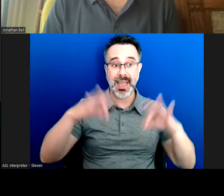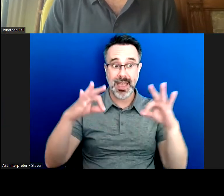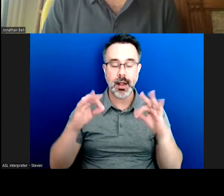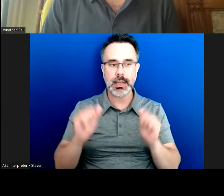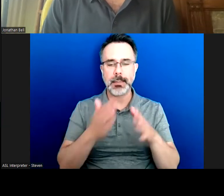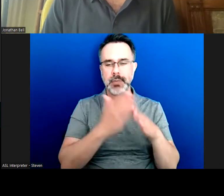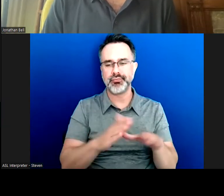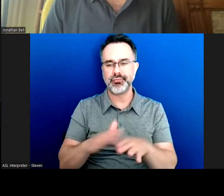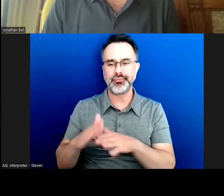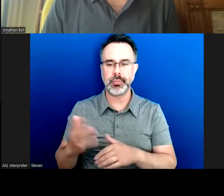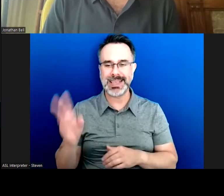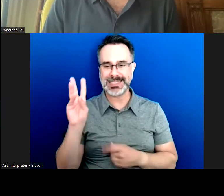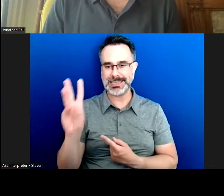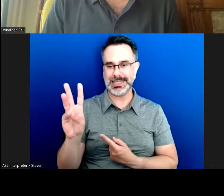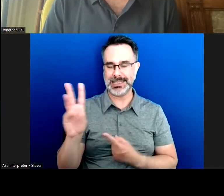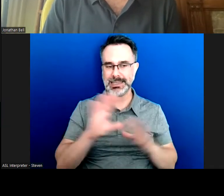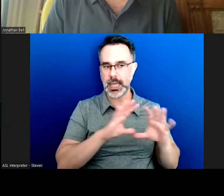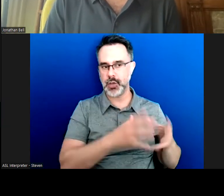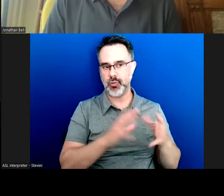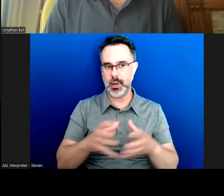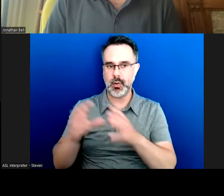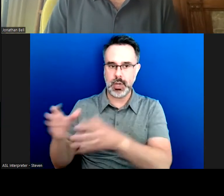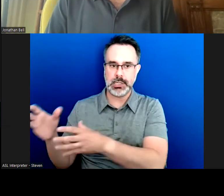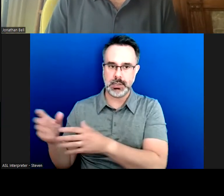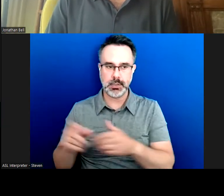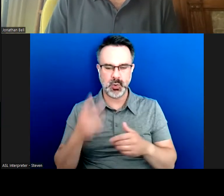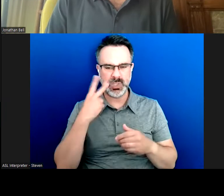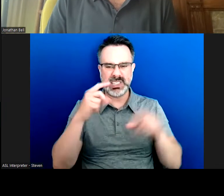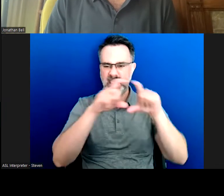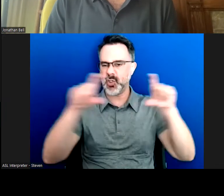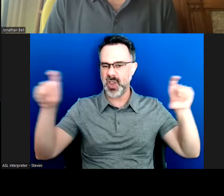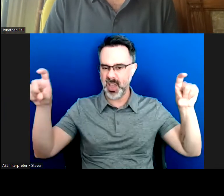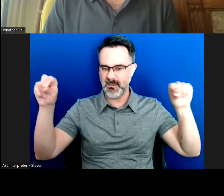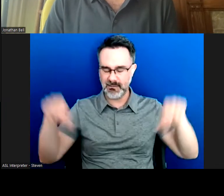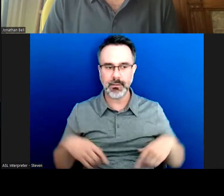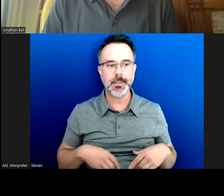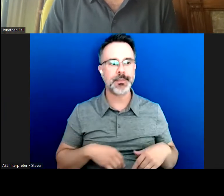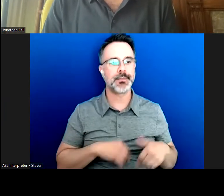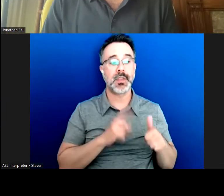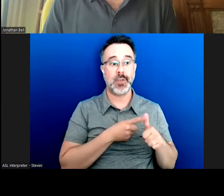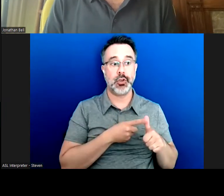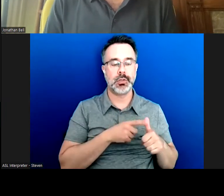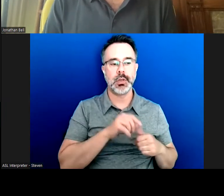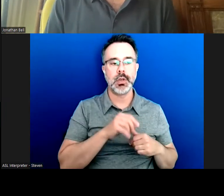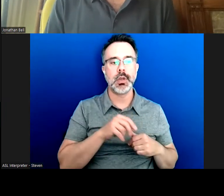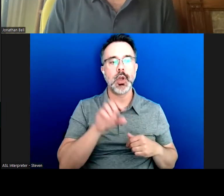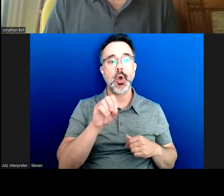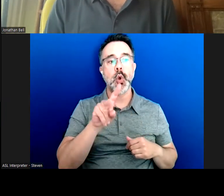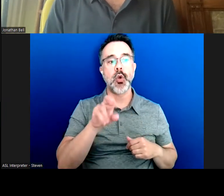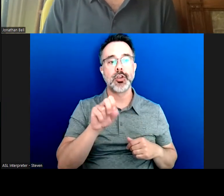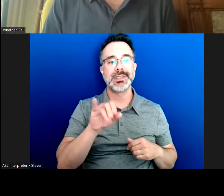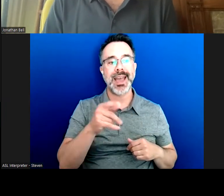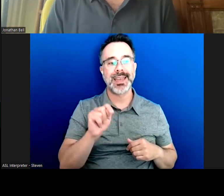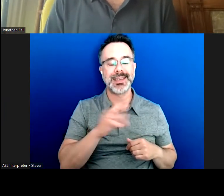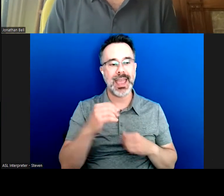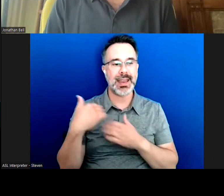categories. Those are the ones on the graph here. So the first category, oversight and accountability, had 212